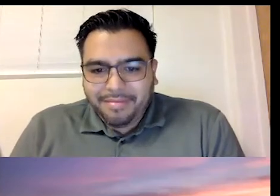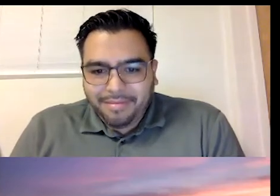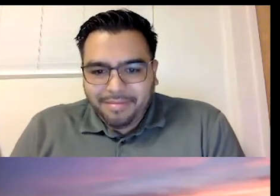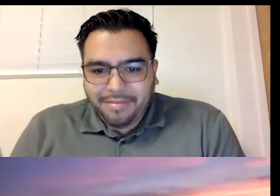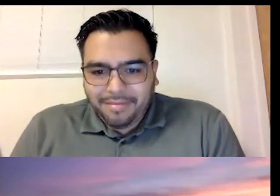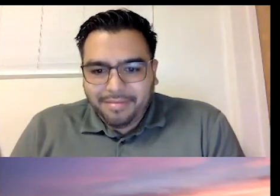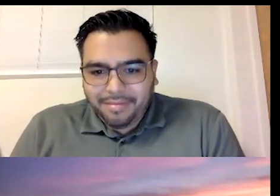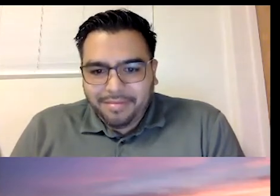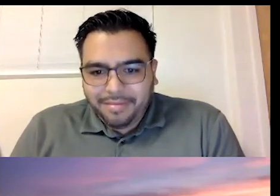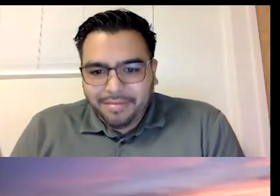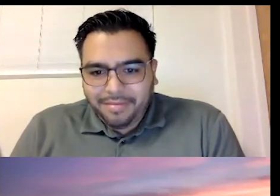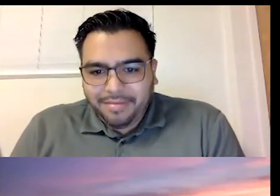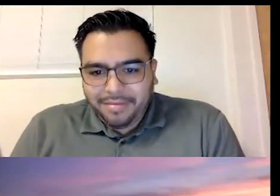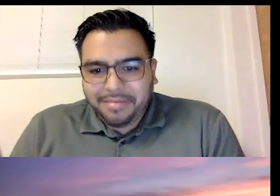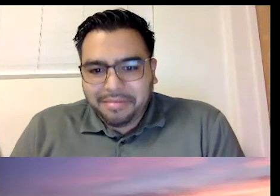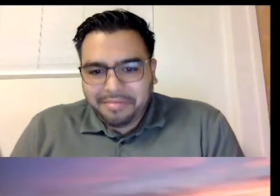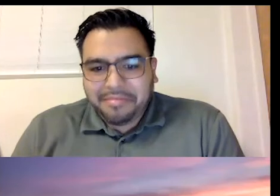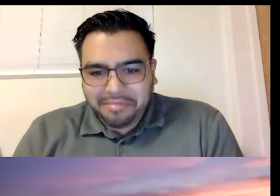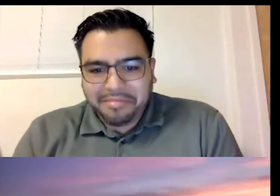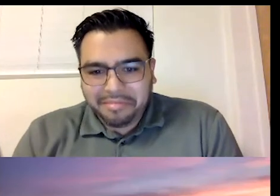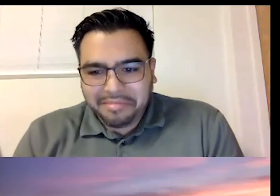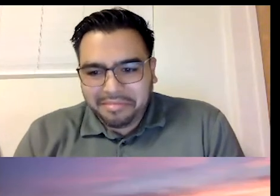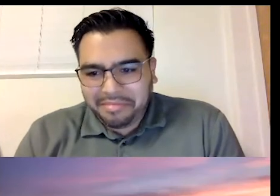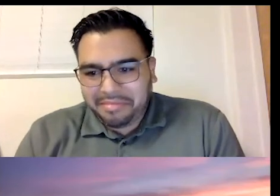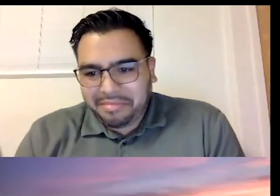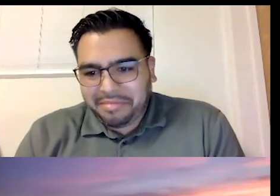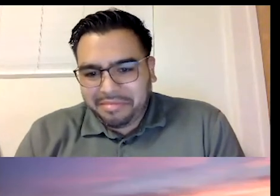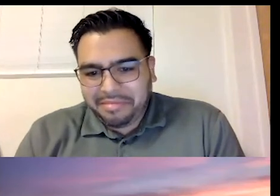be kind, because times are hard right now.